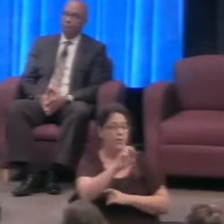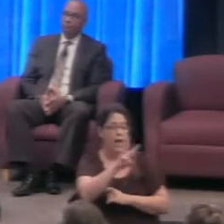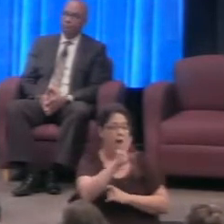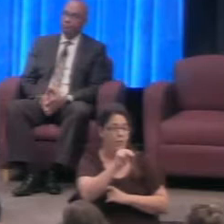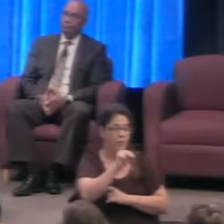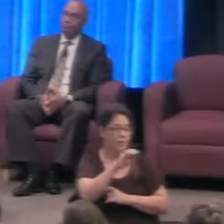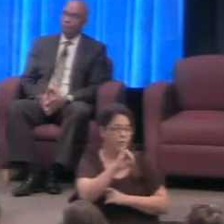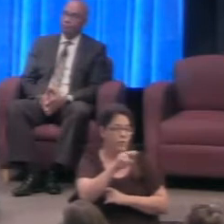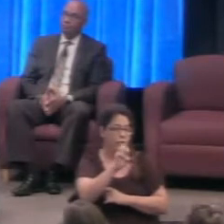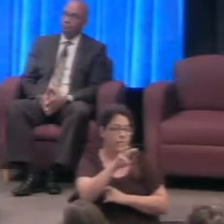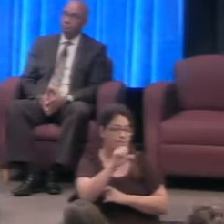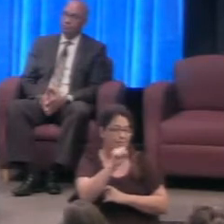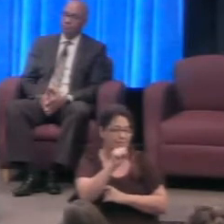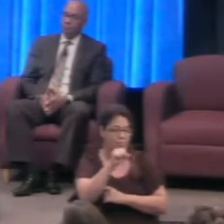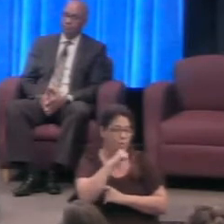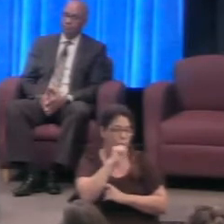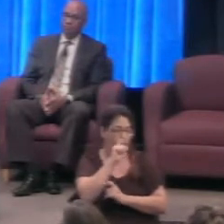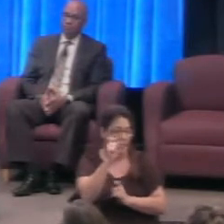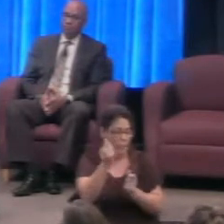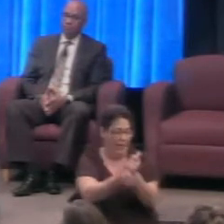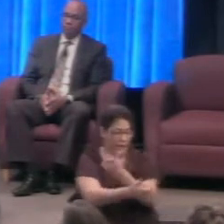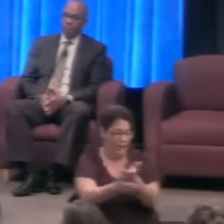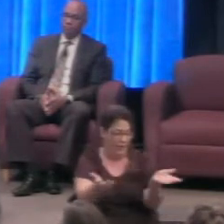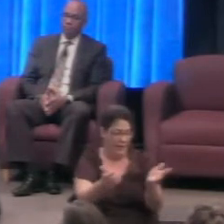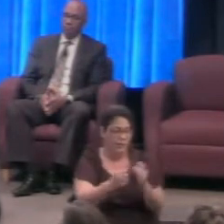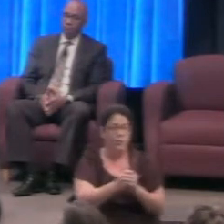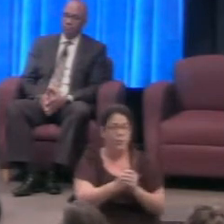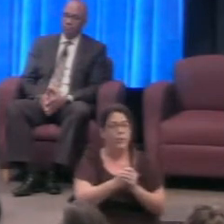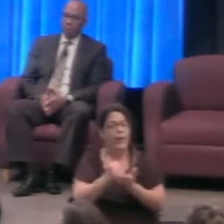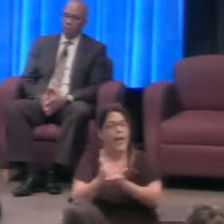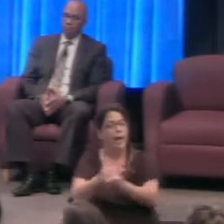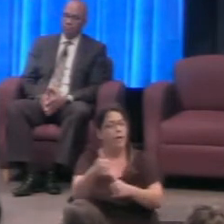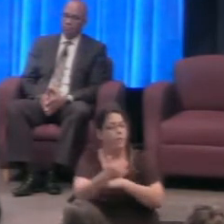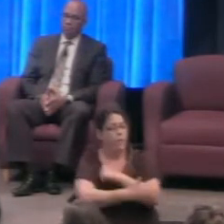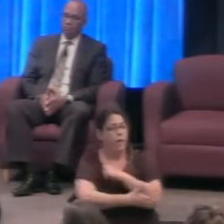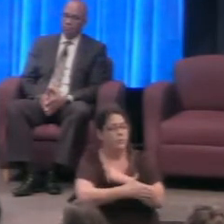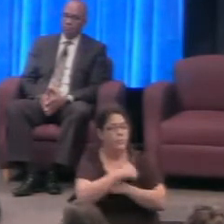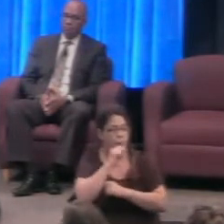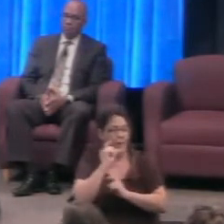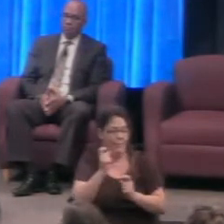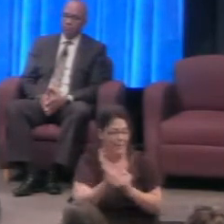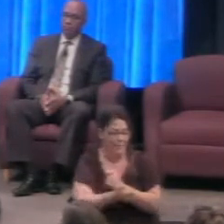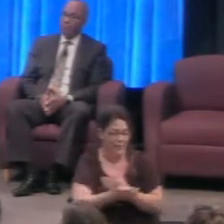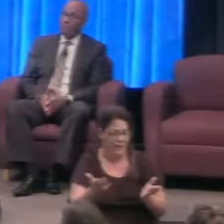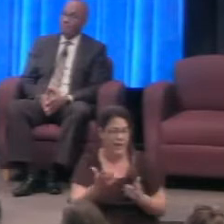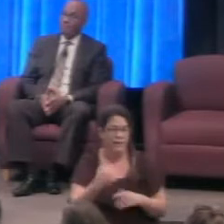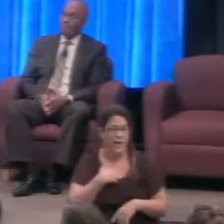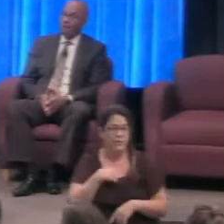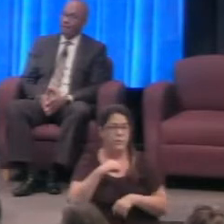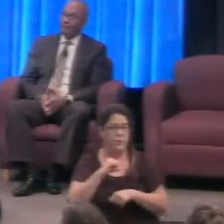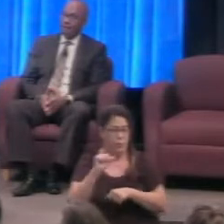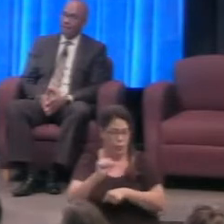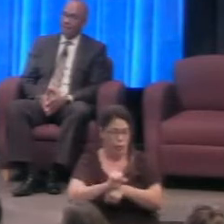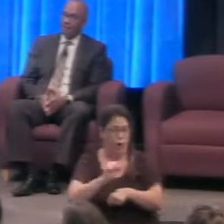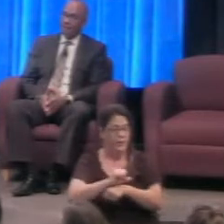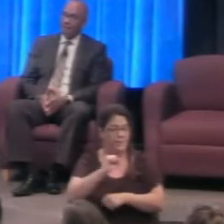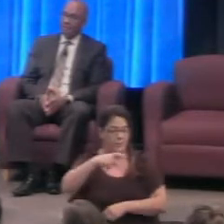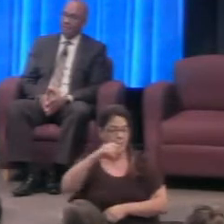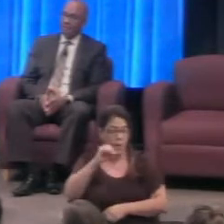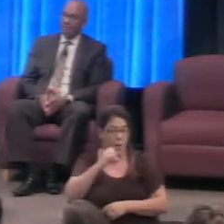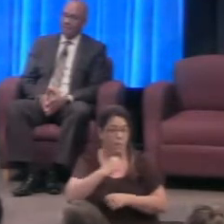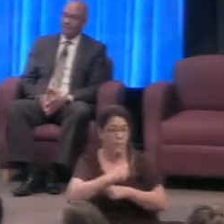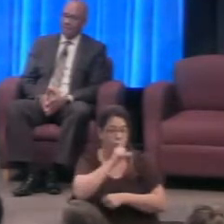Rod and his team, along with our the rest of the SPO, is very involved in making sure that that happens